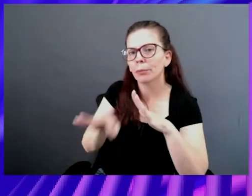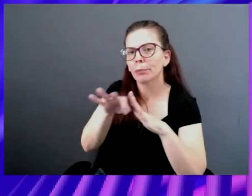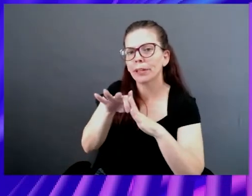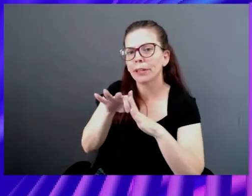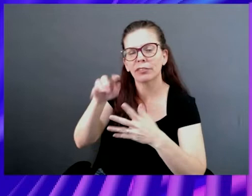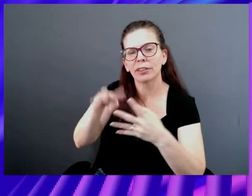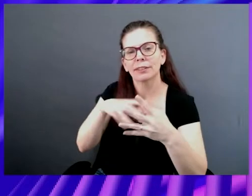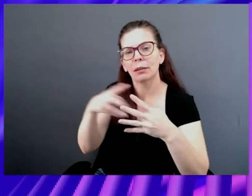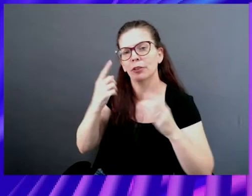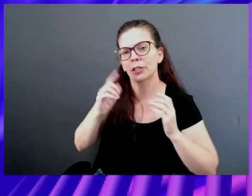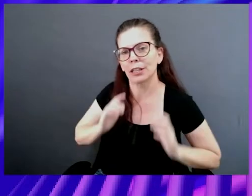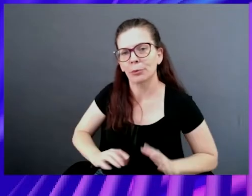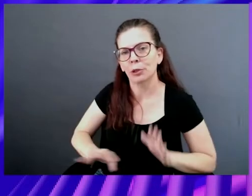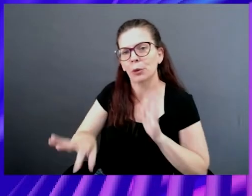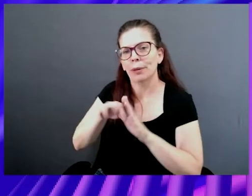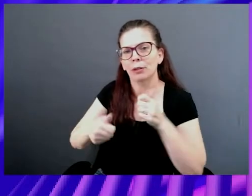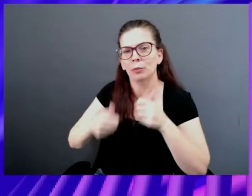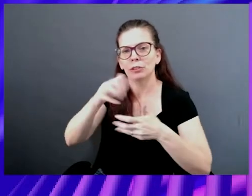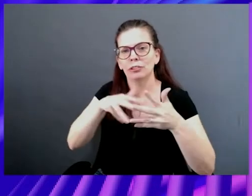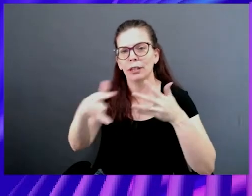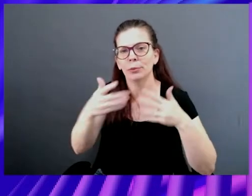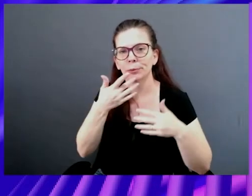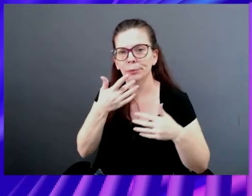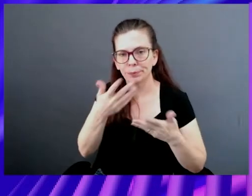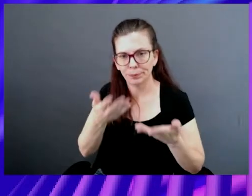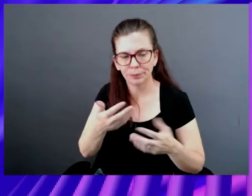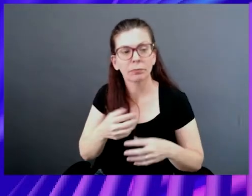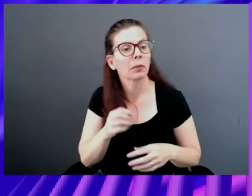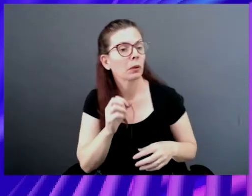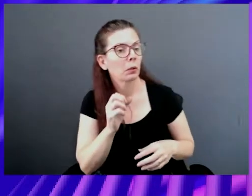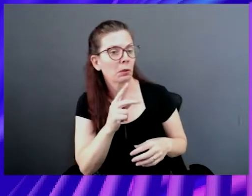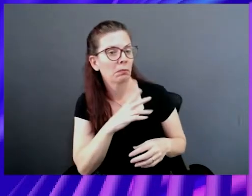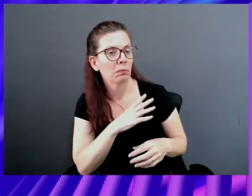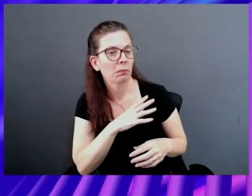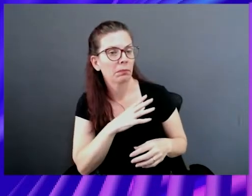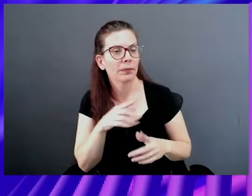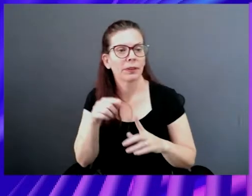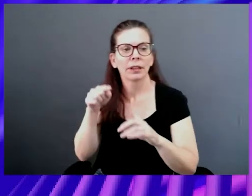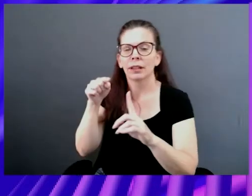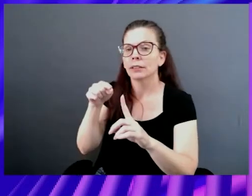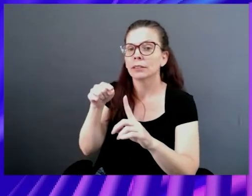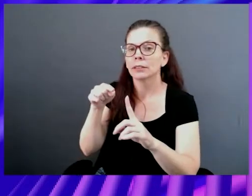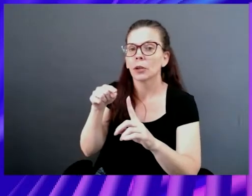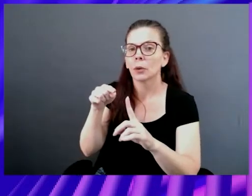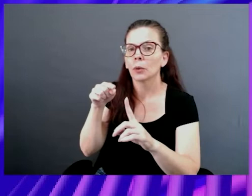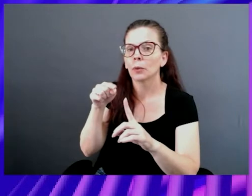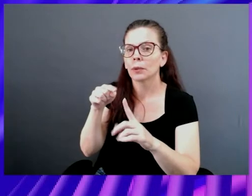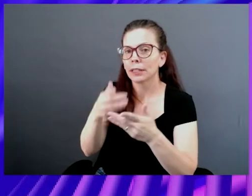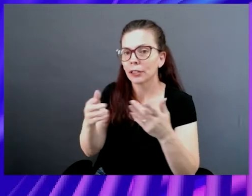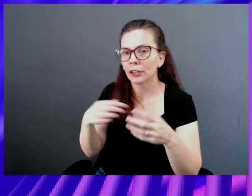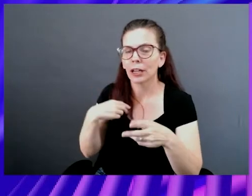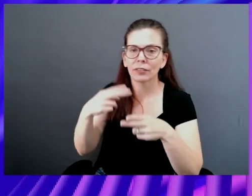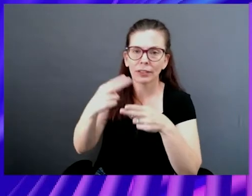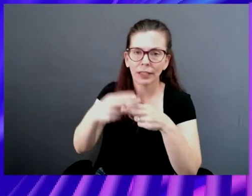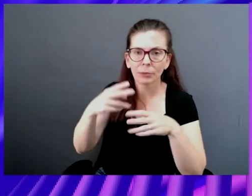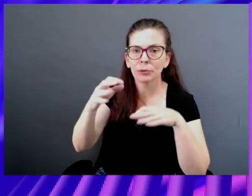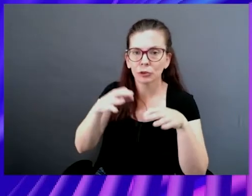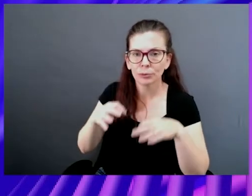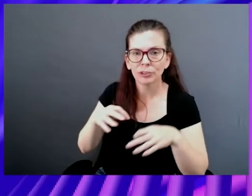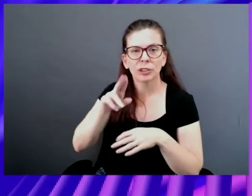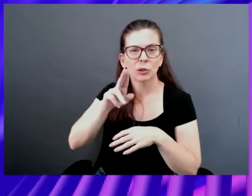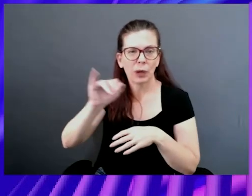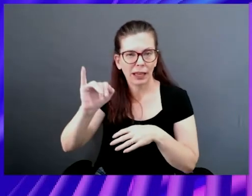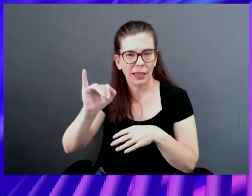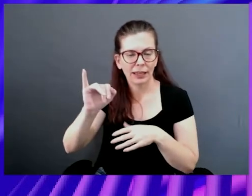customer to pick which table to use. Okay. So here, and we give our names and descriptions of the UI, and it's